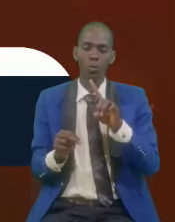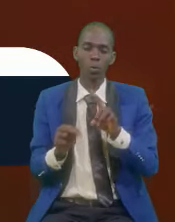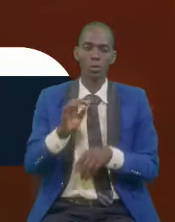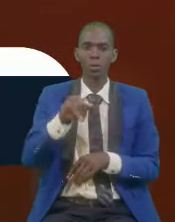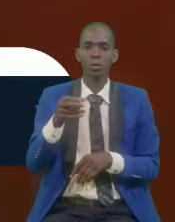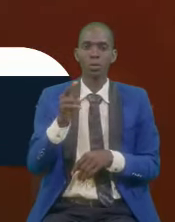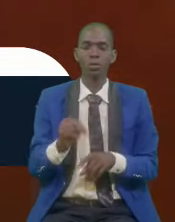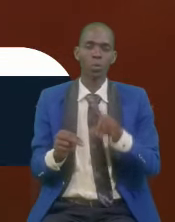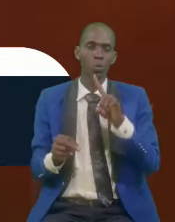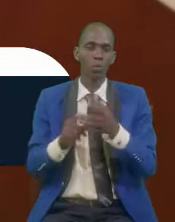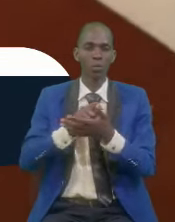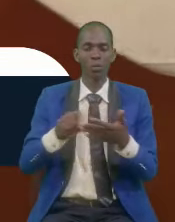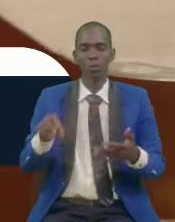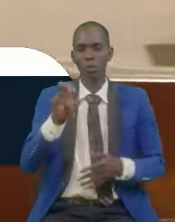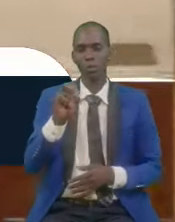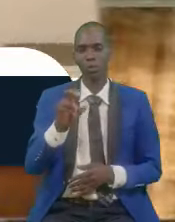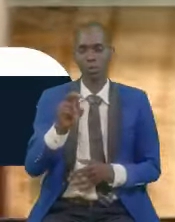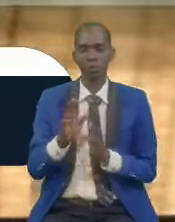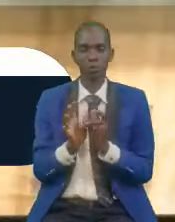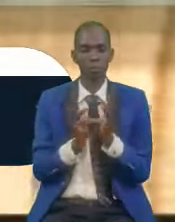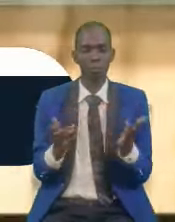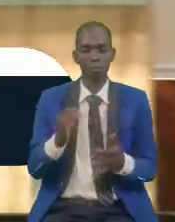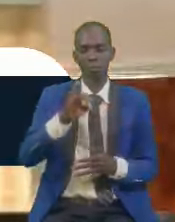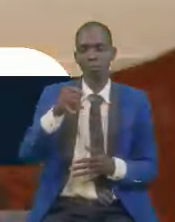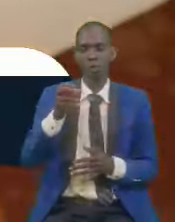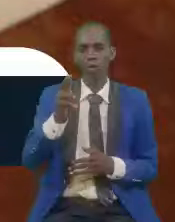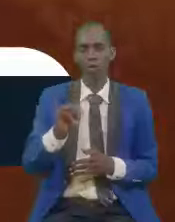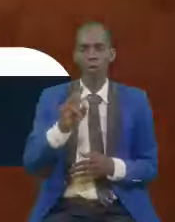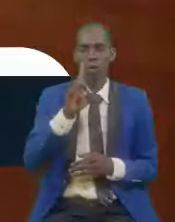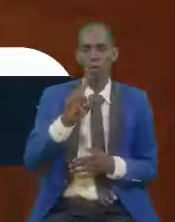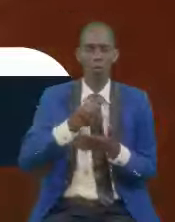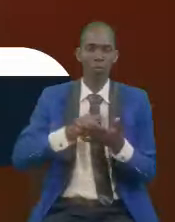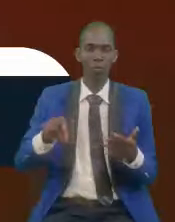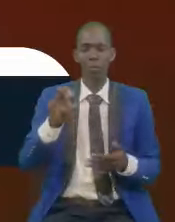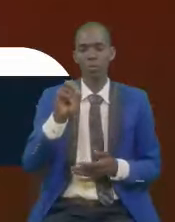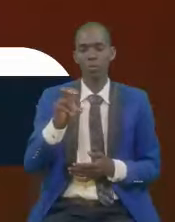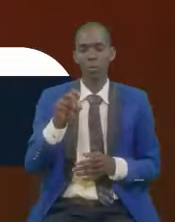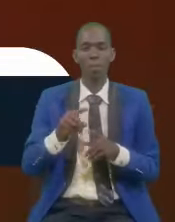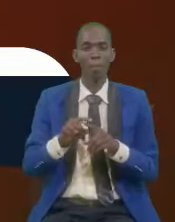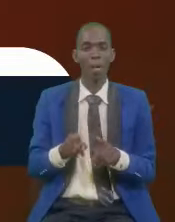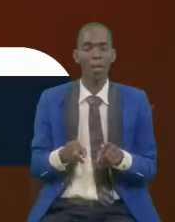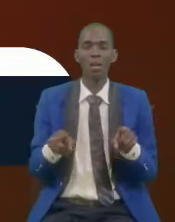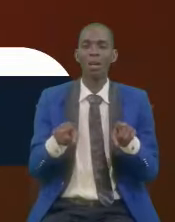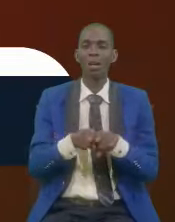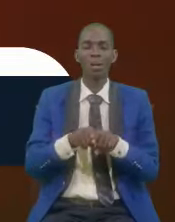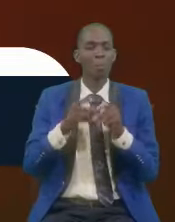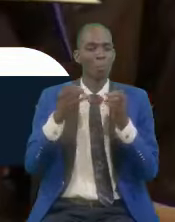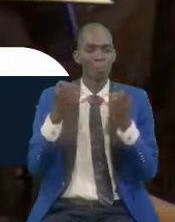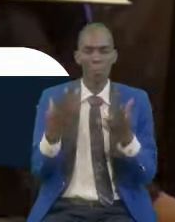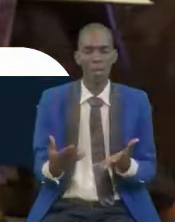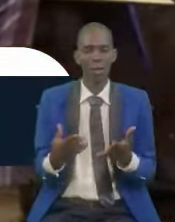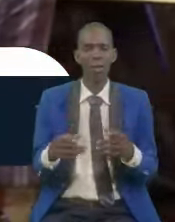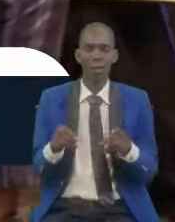from verse 12, John 1 verse 12, but as many